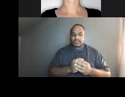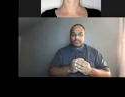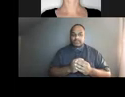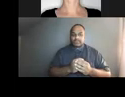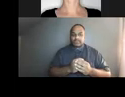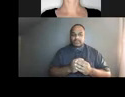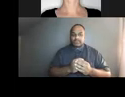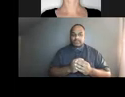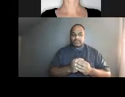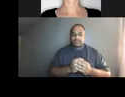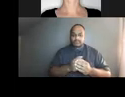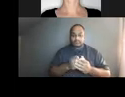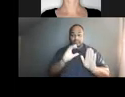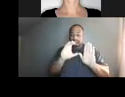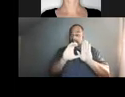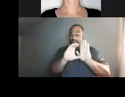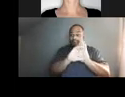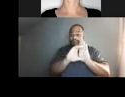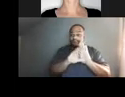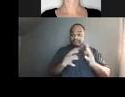This picture is